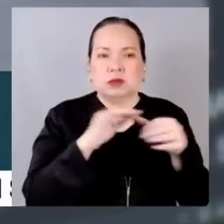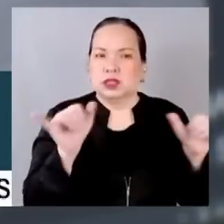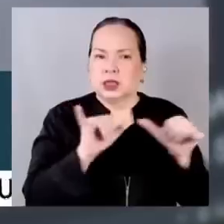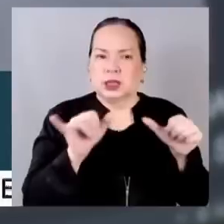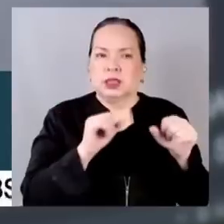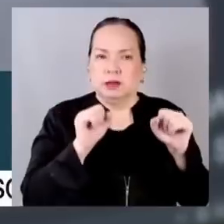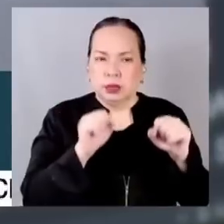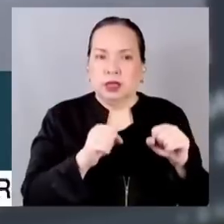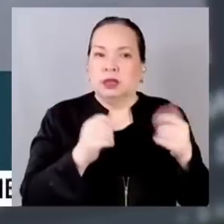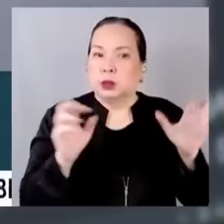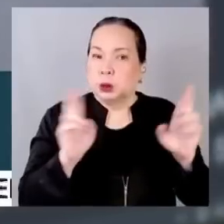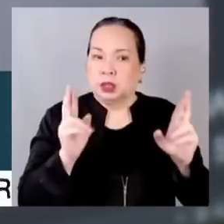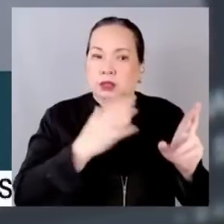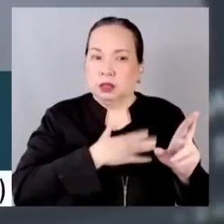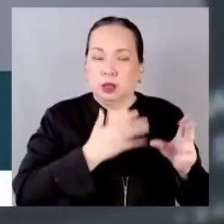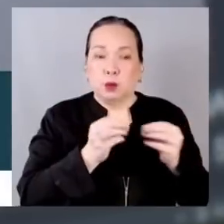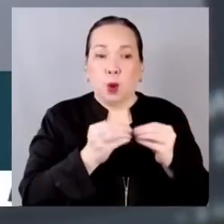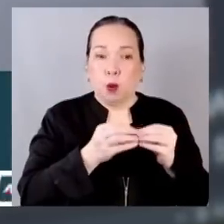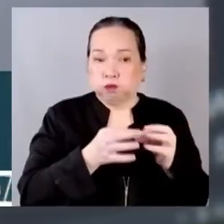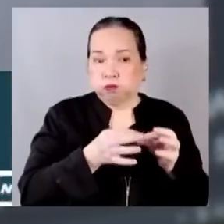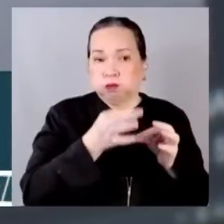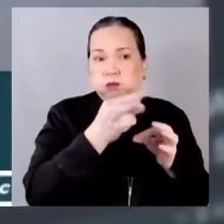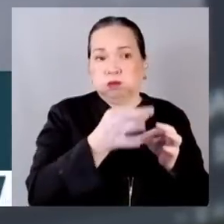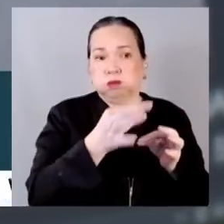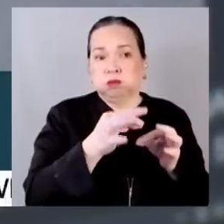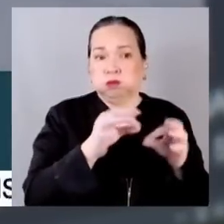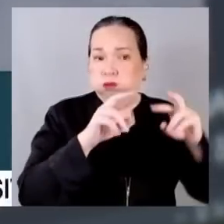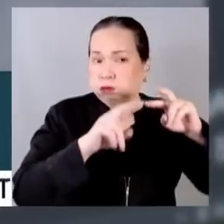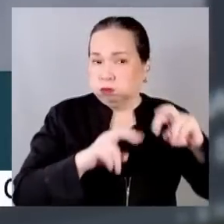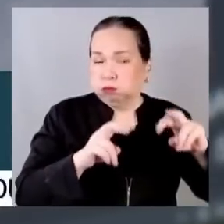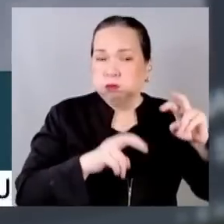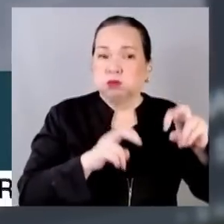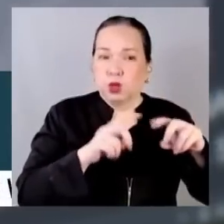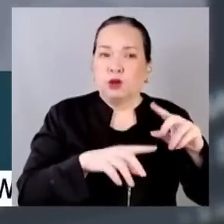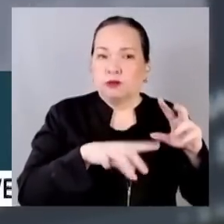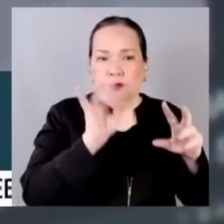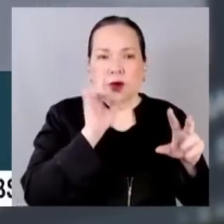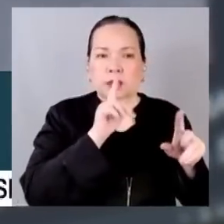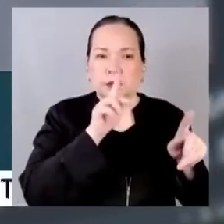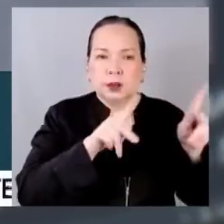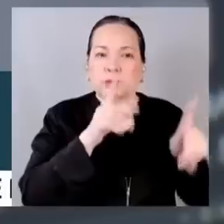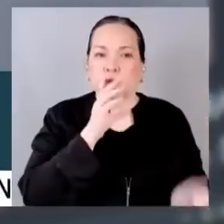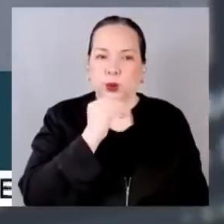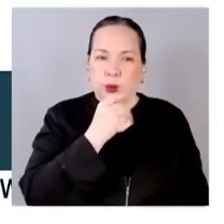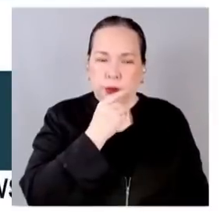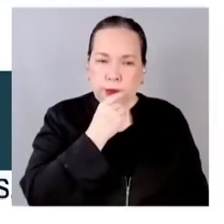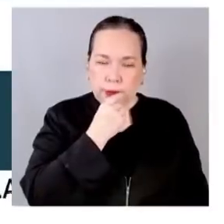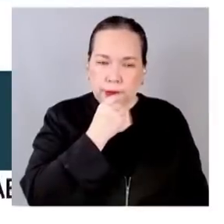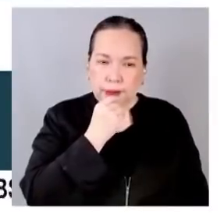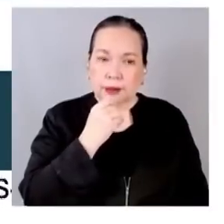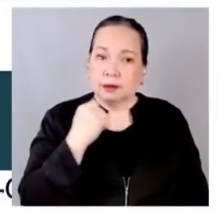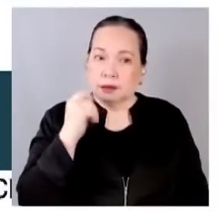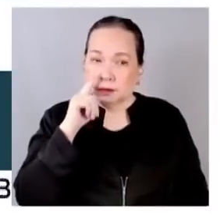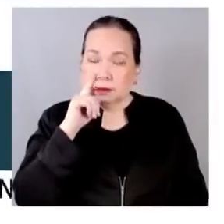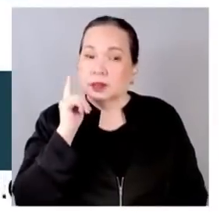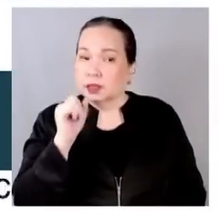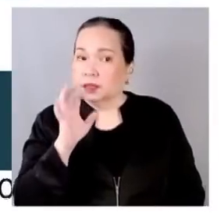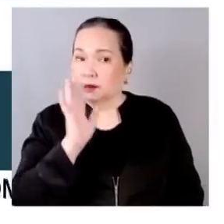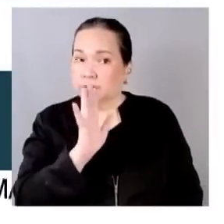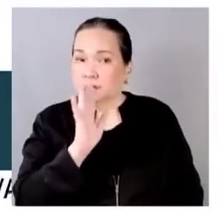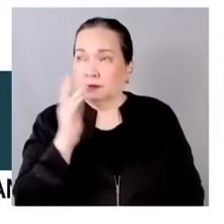extending the special investigation task group to be able to pinpoint who these people are, Carmina. If General Azurin stands by that